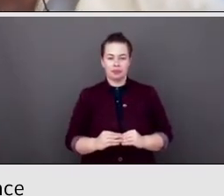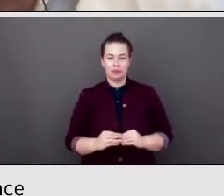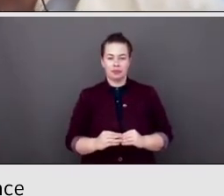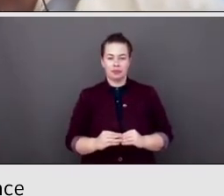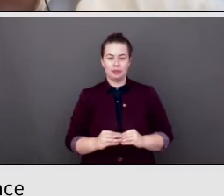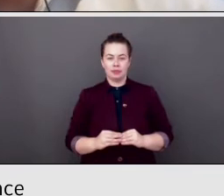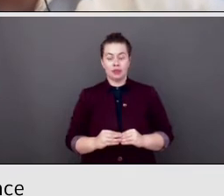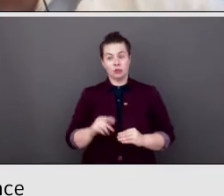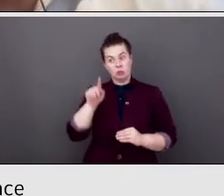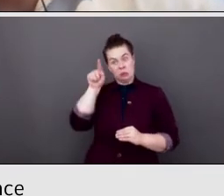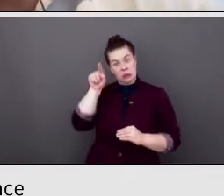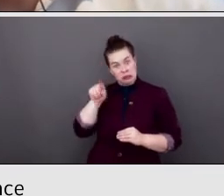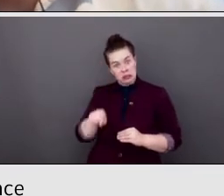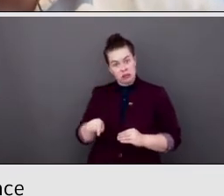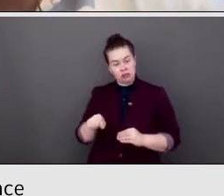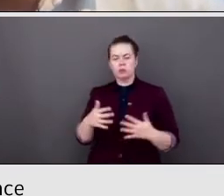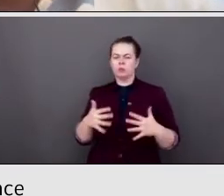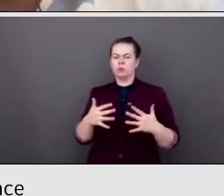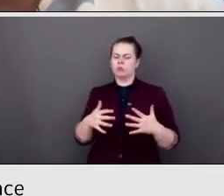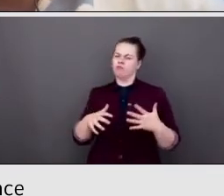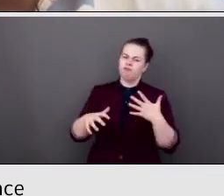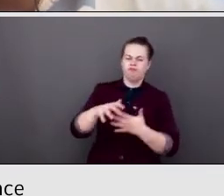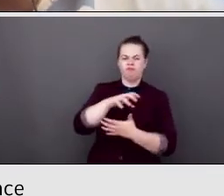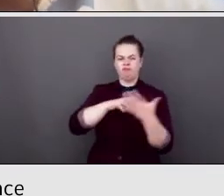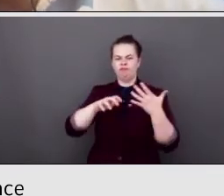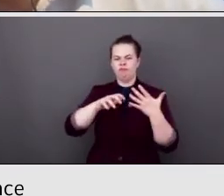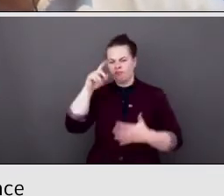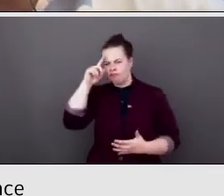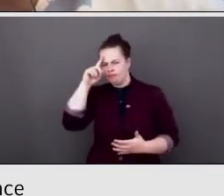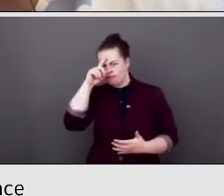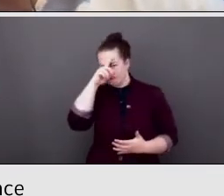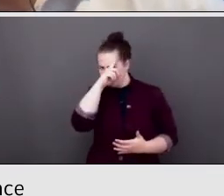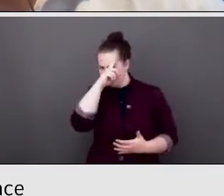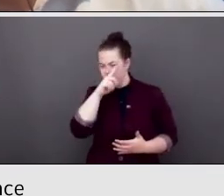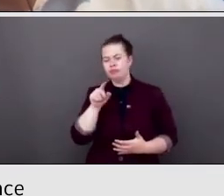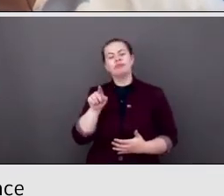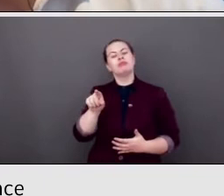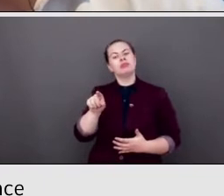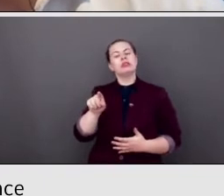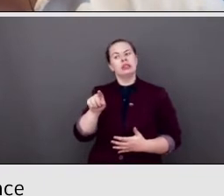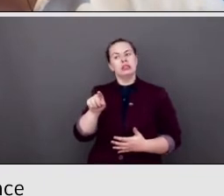In that sense, interoperability is very complex, and we have quite a lot of